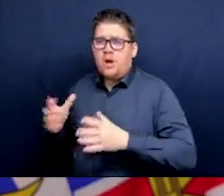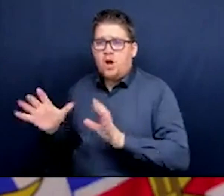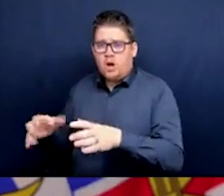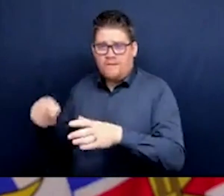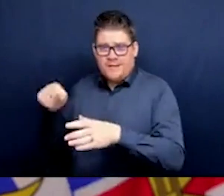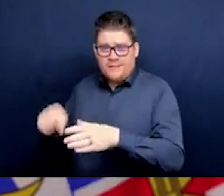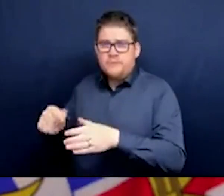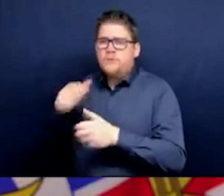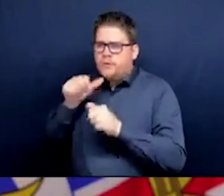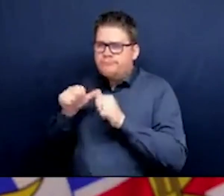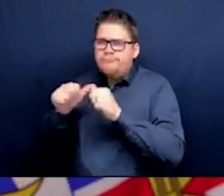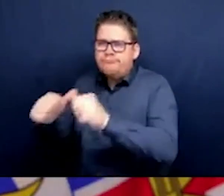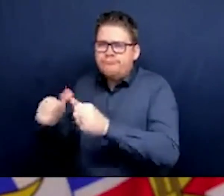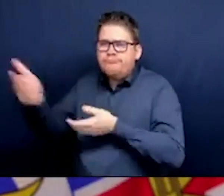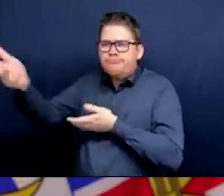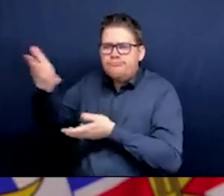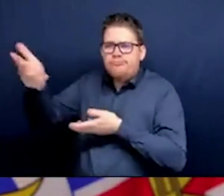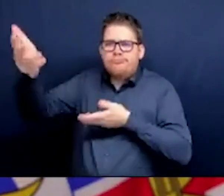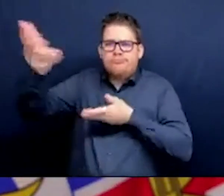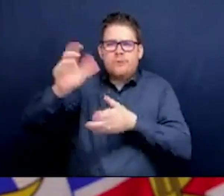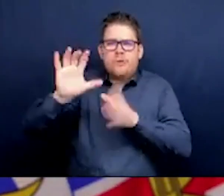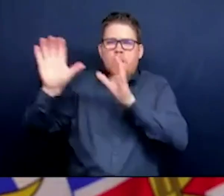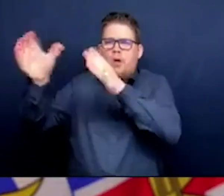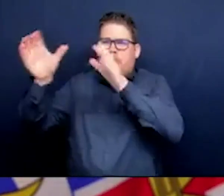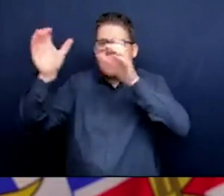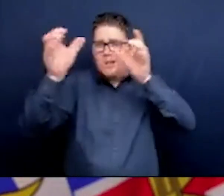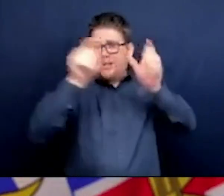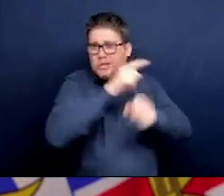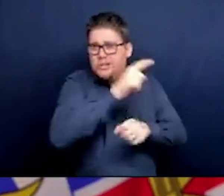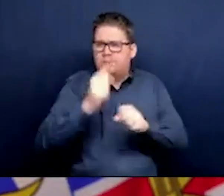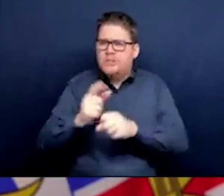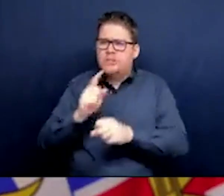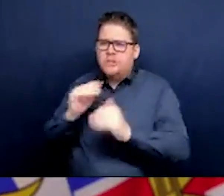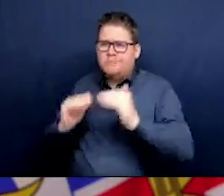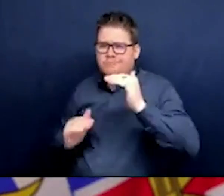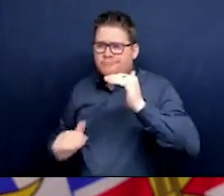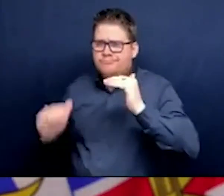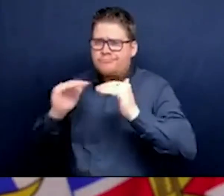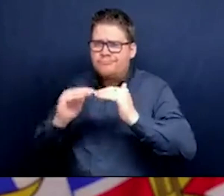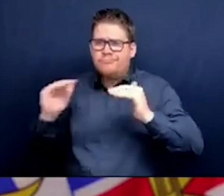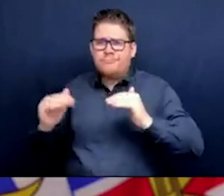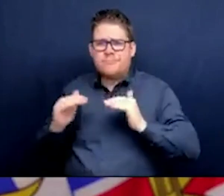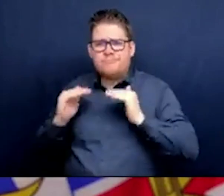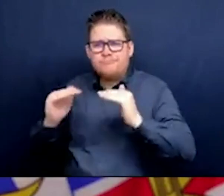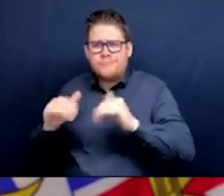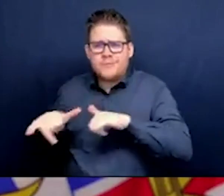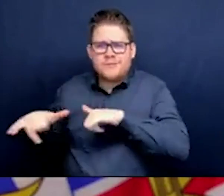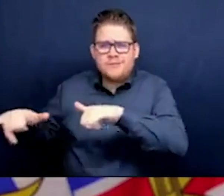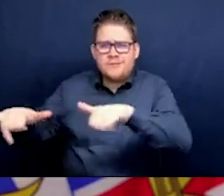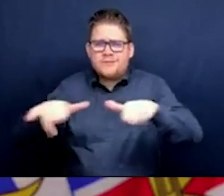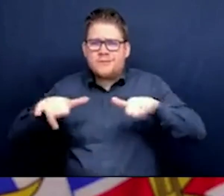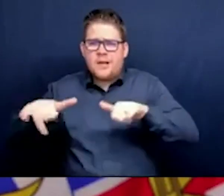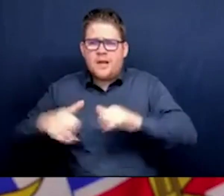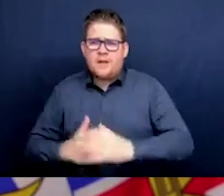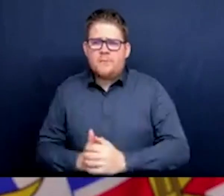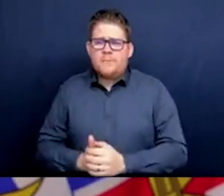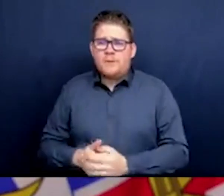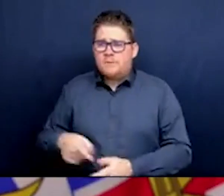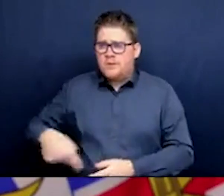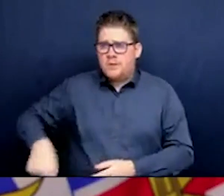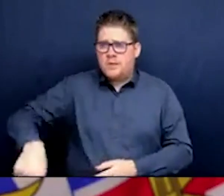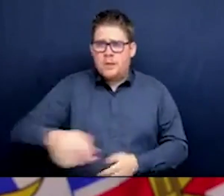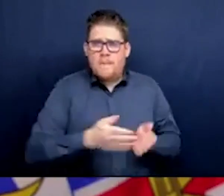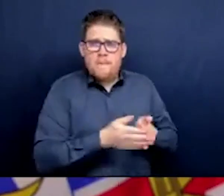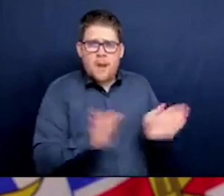place so that people will be able to make informed decisions as they seek treatment from individual practitioners across